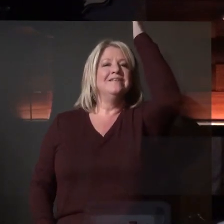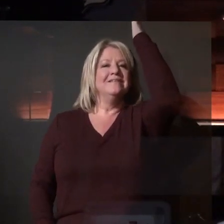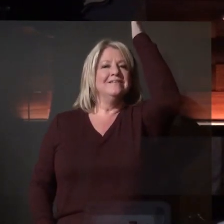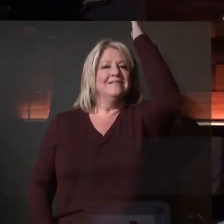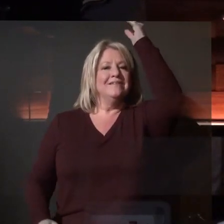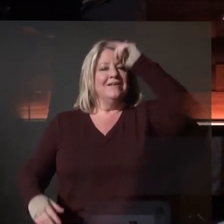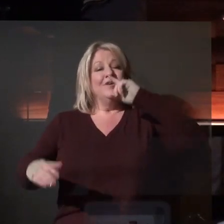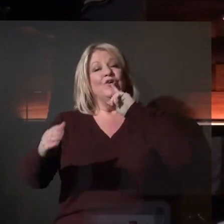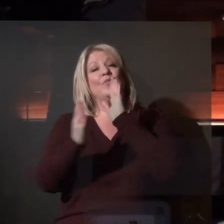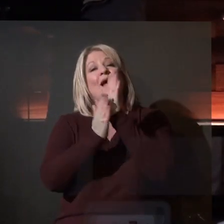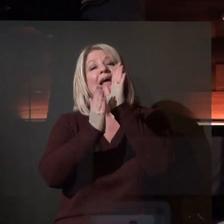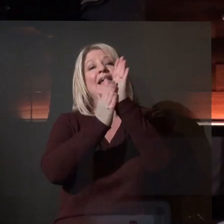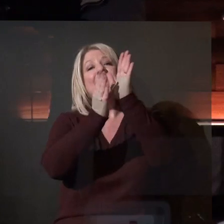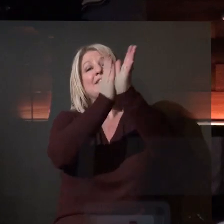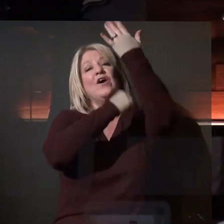majesty,